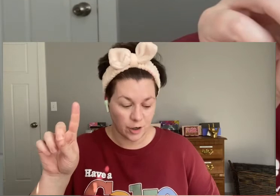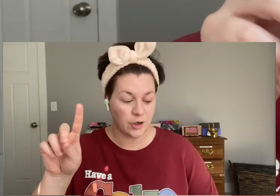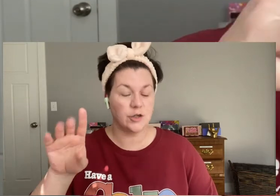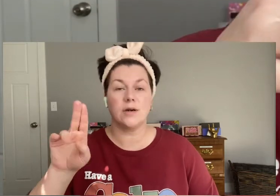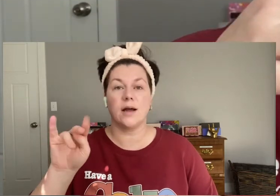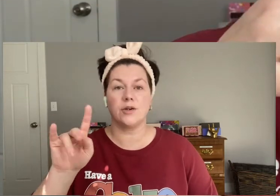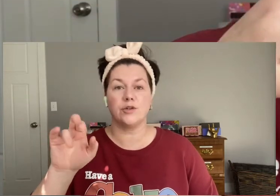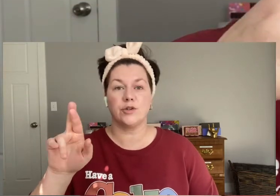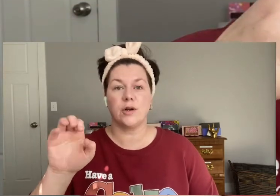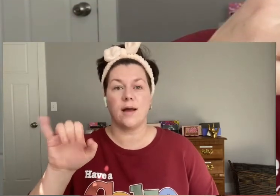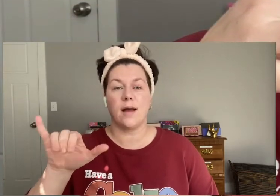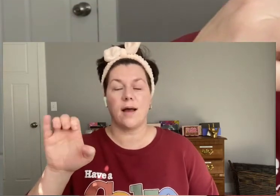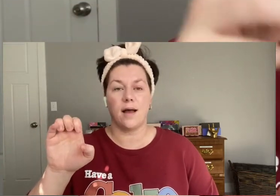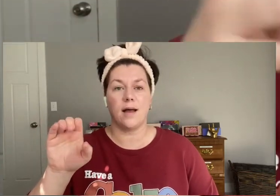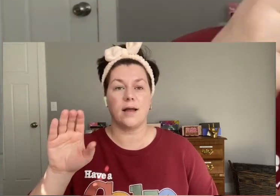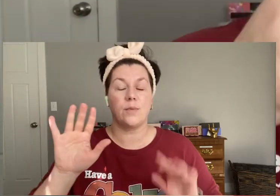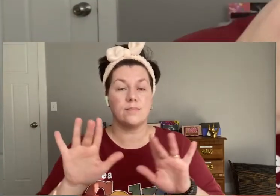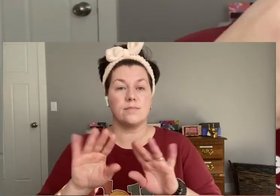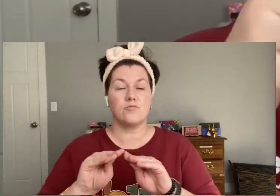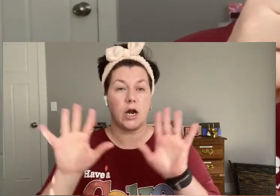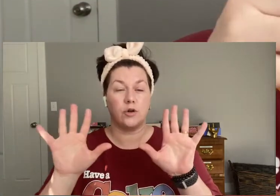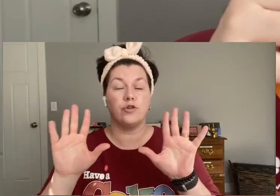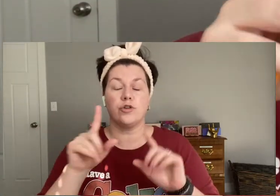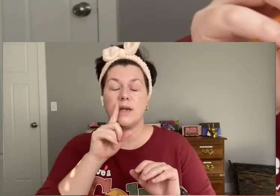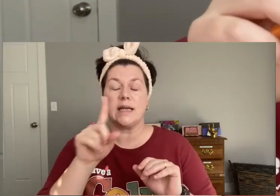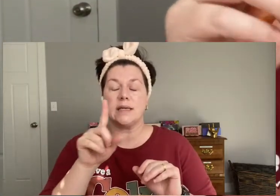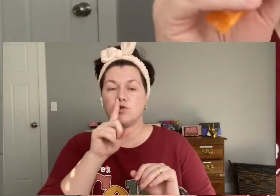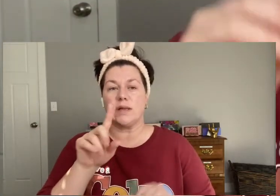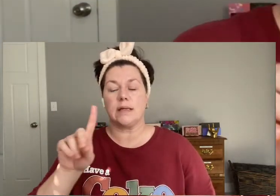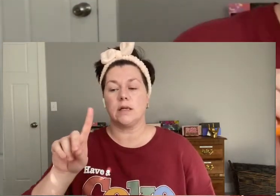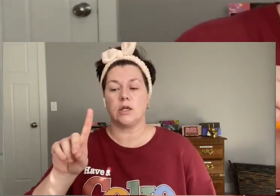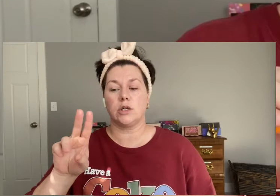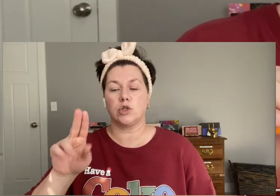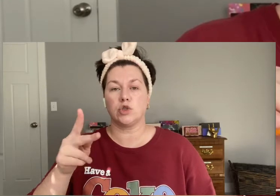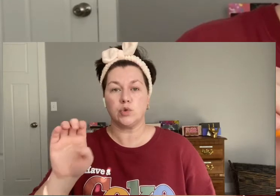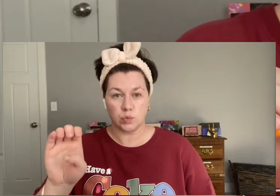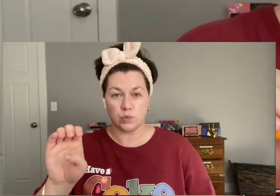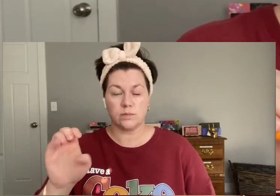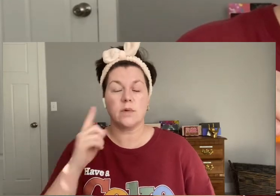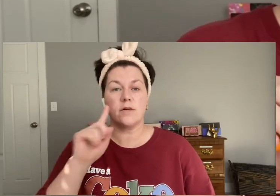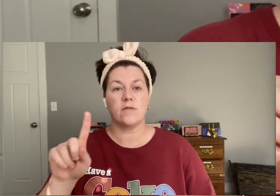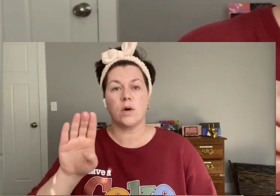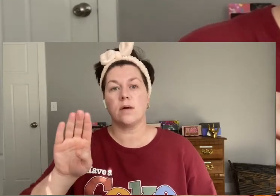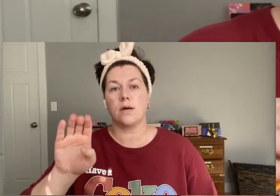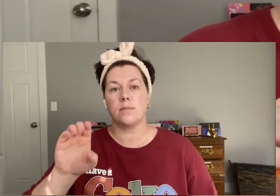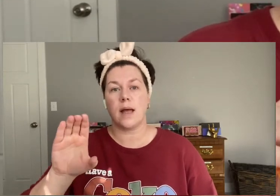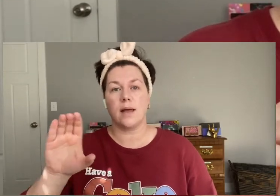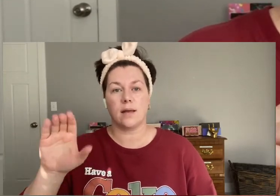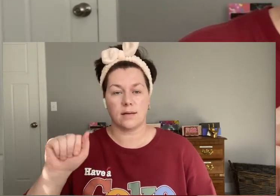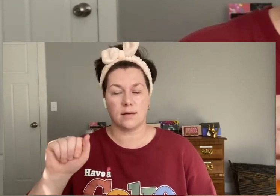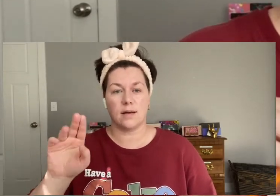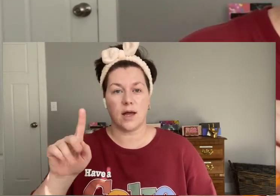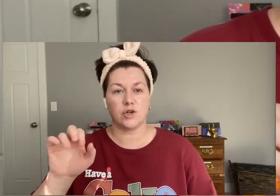Eye Skin Tint. This is supposed to be a brightening tint comparable to